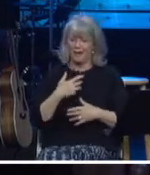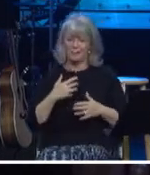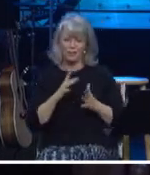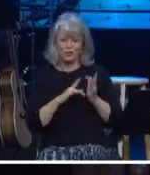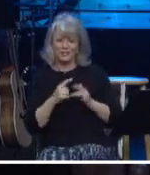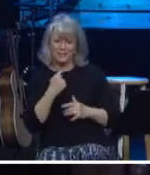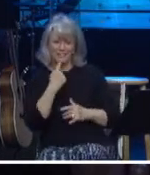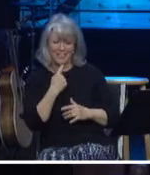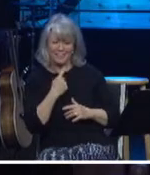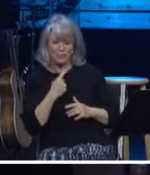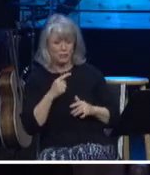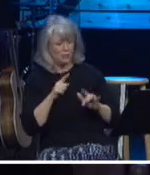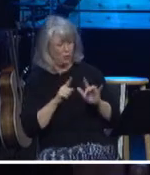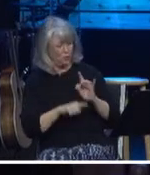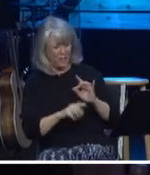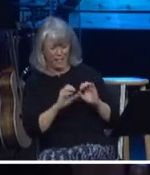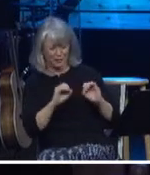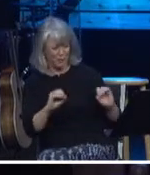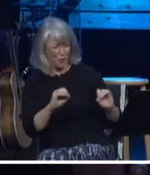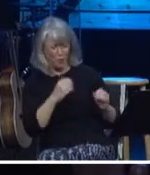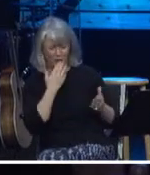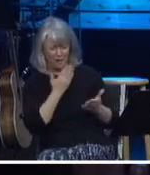any evidence.